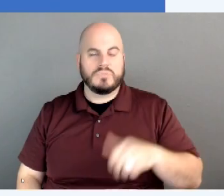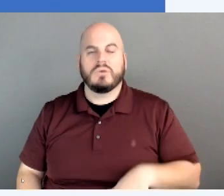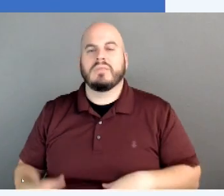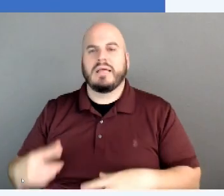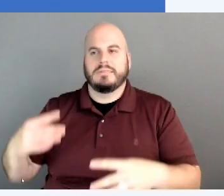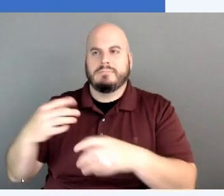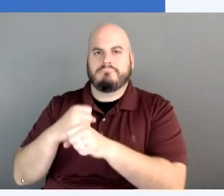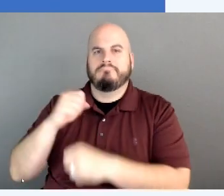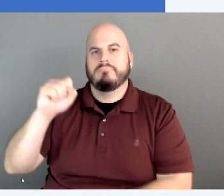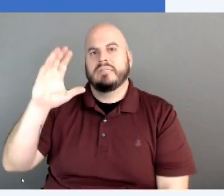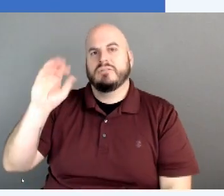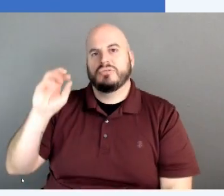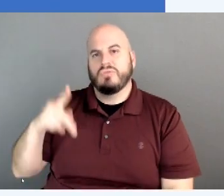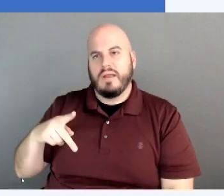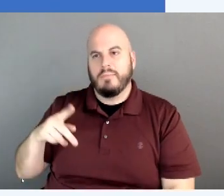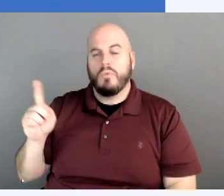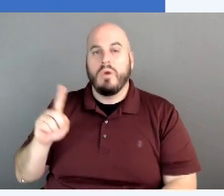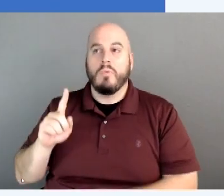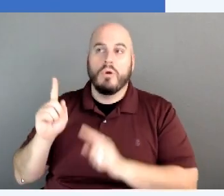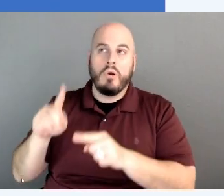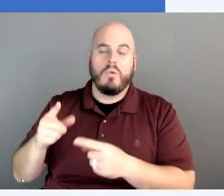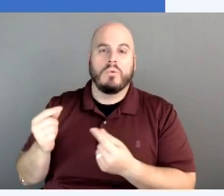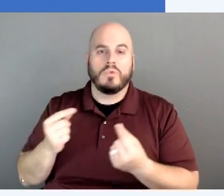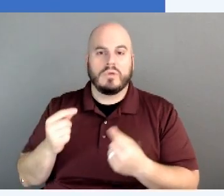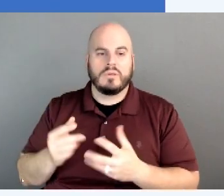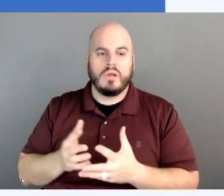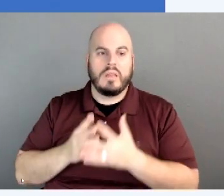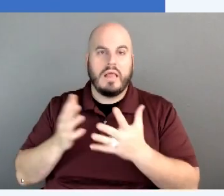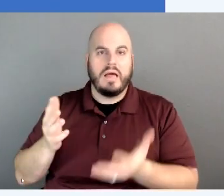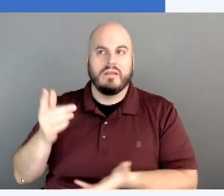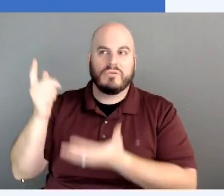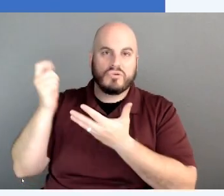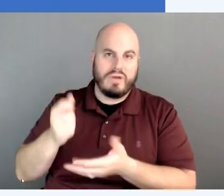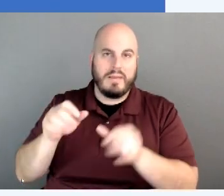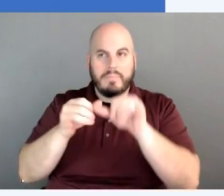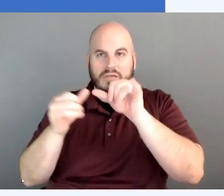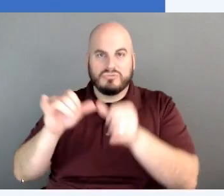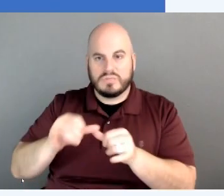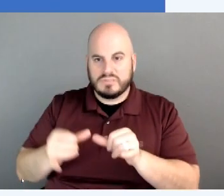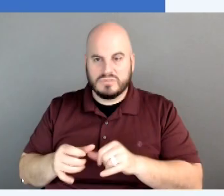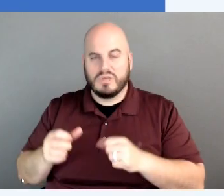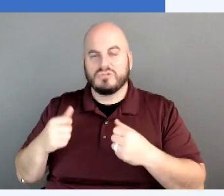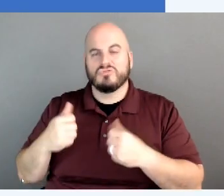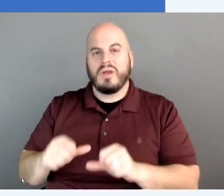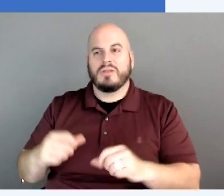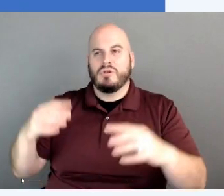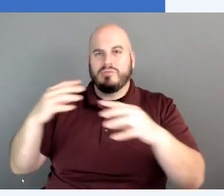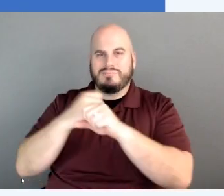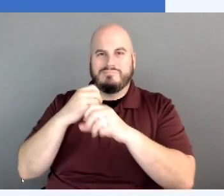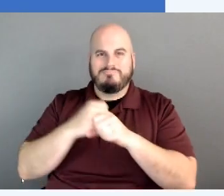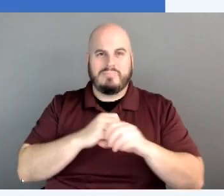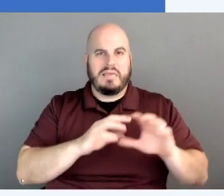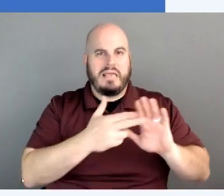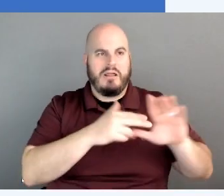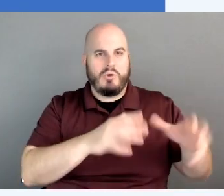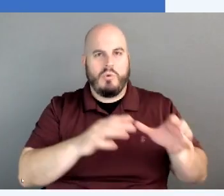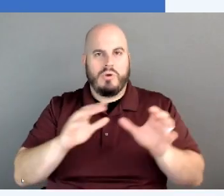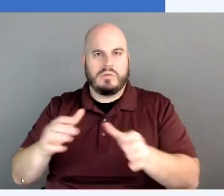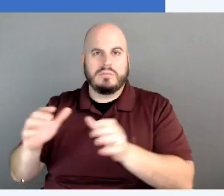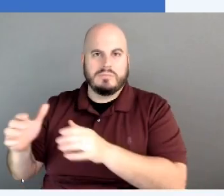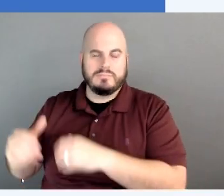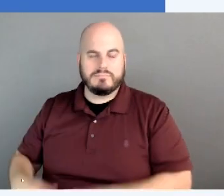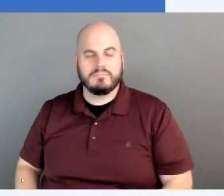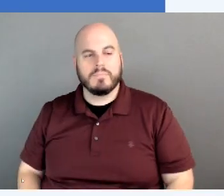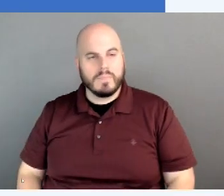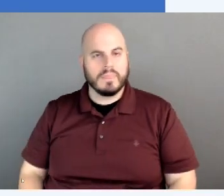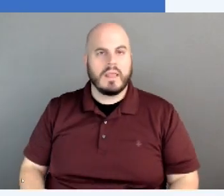going with it. Obviously, there are a ton of grant metrics for this, so I tried to clump them into categories. Composting, so how much we're collecting, how